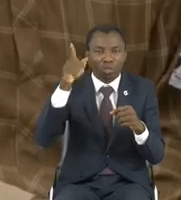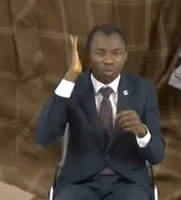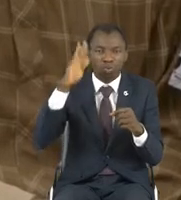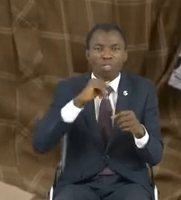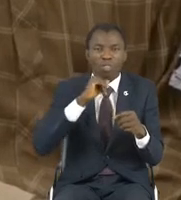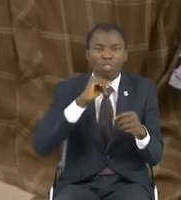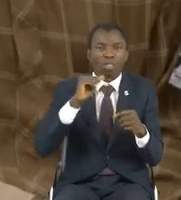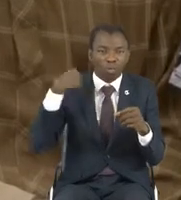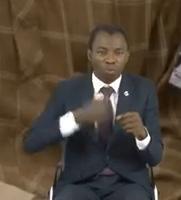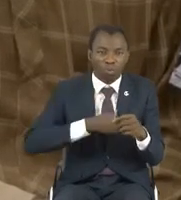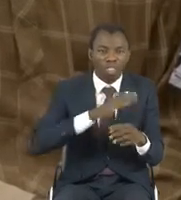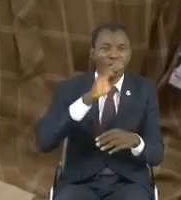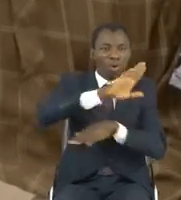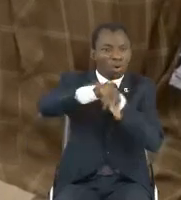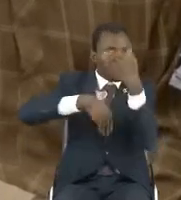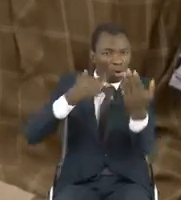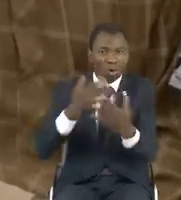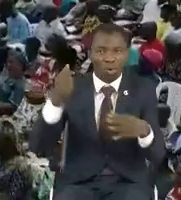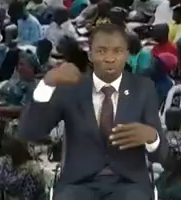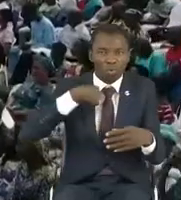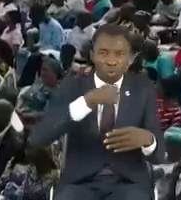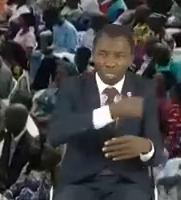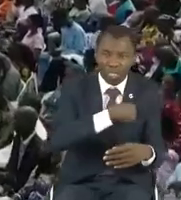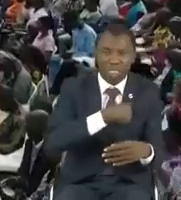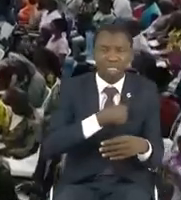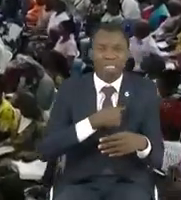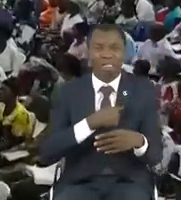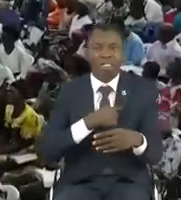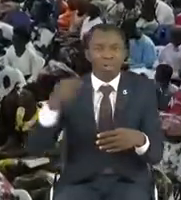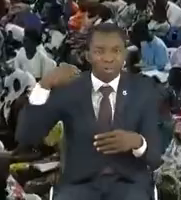We. We. Amen. We.